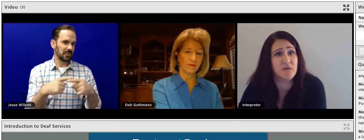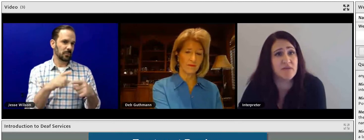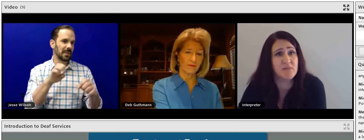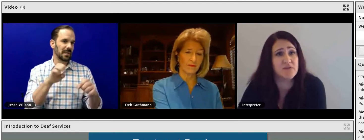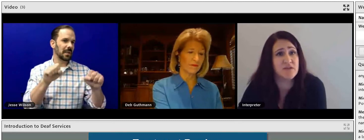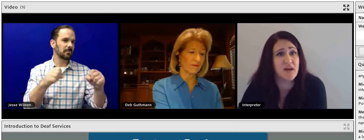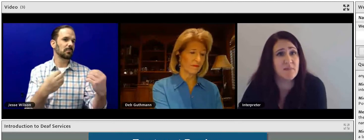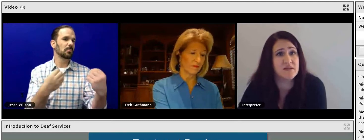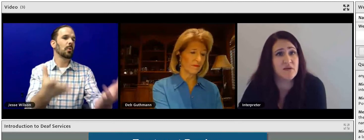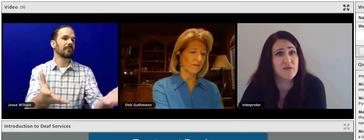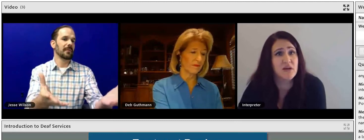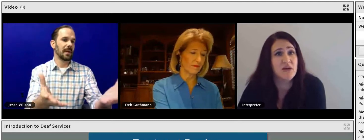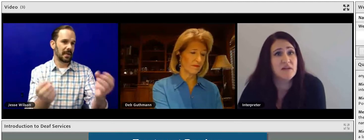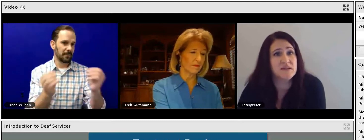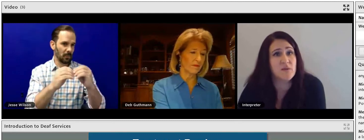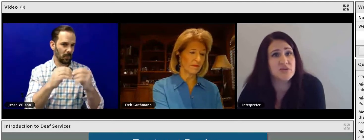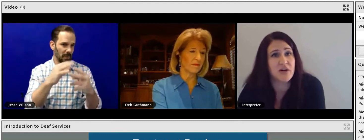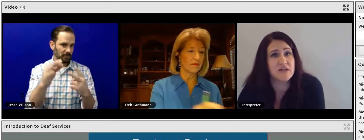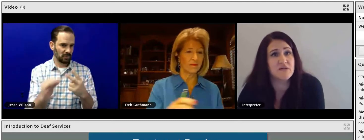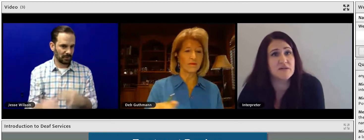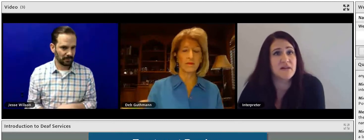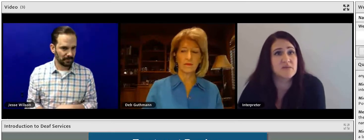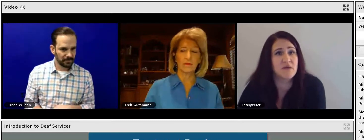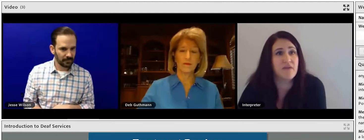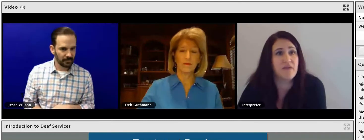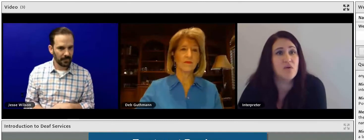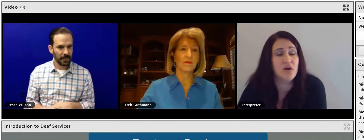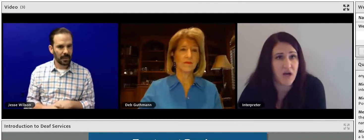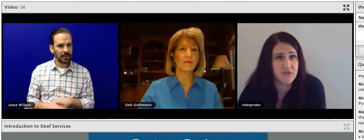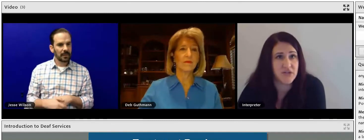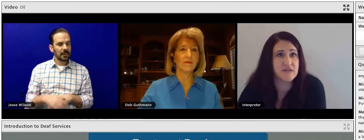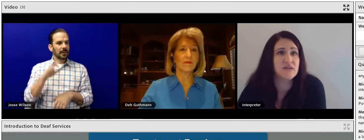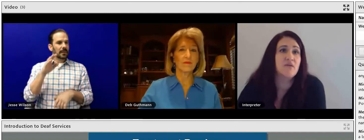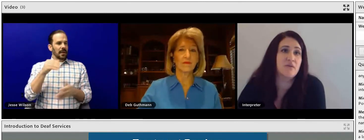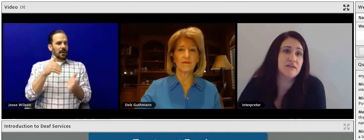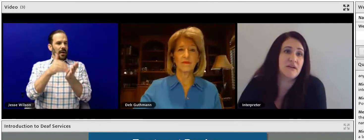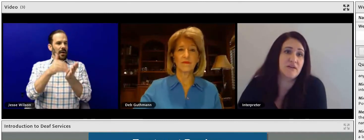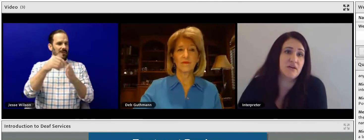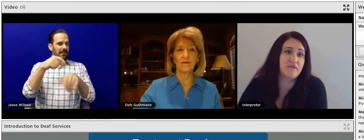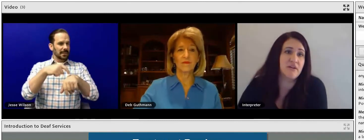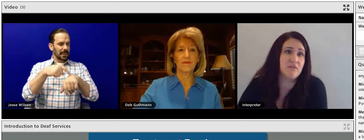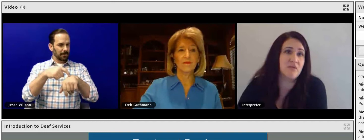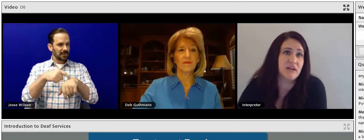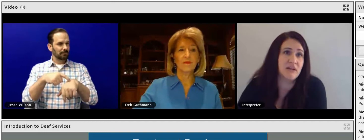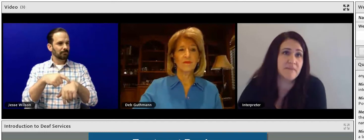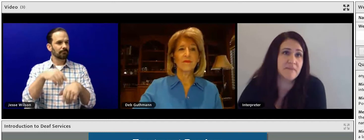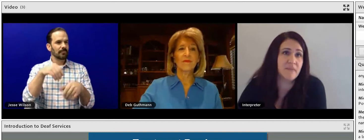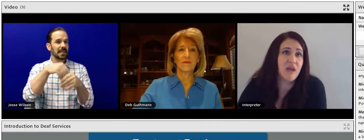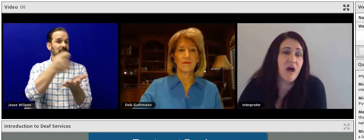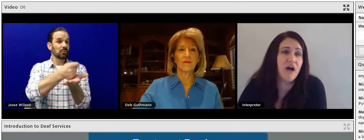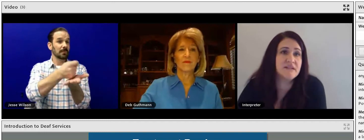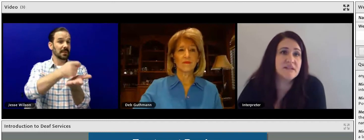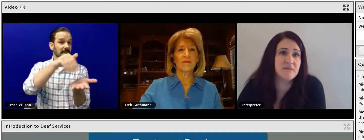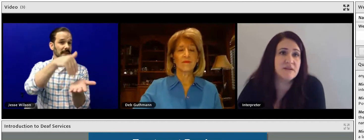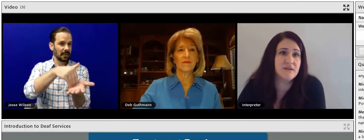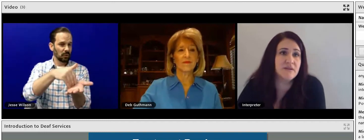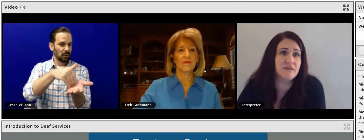they actually had options that were available to them. So that's what we're trying to do, as well as provide more options for the deaf and hard of hearing